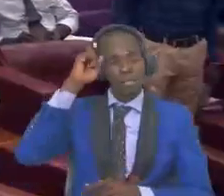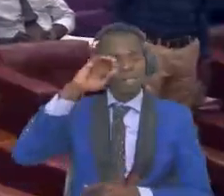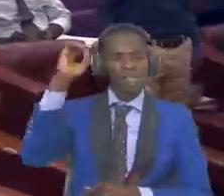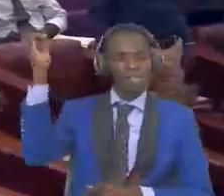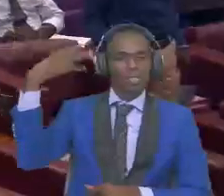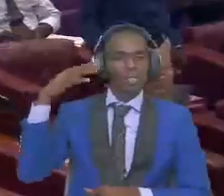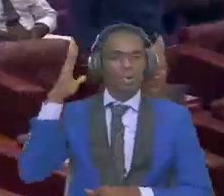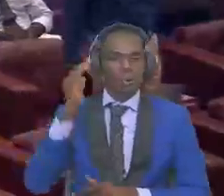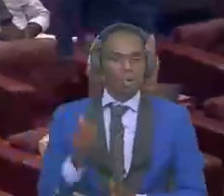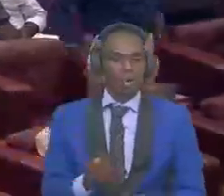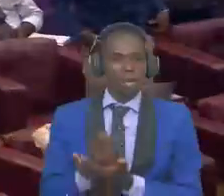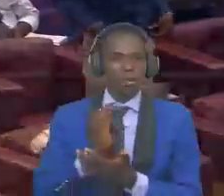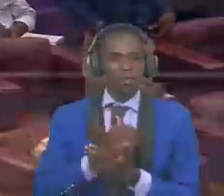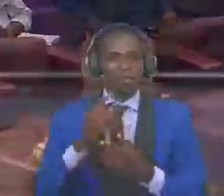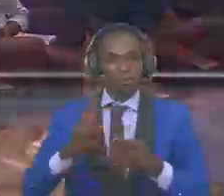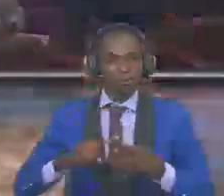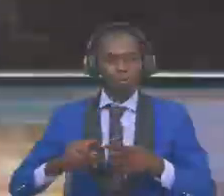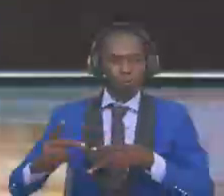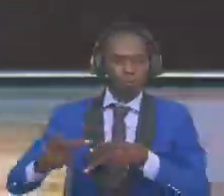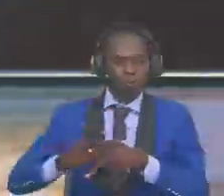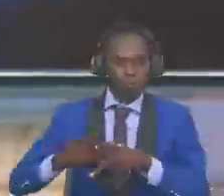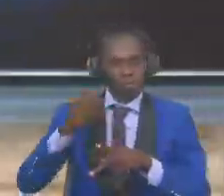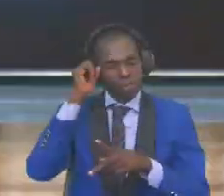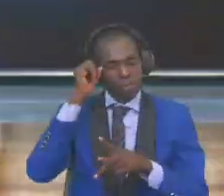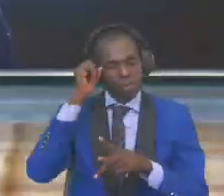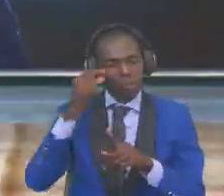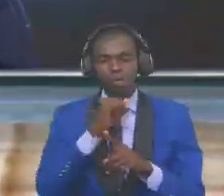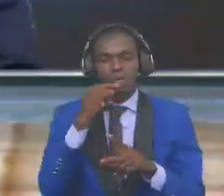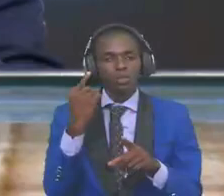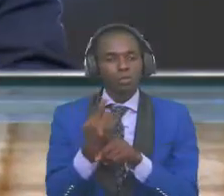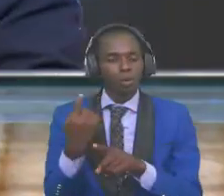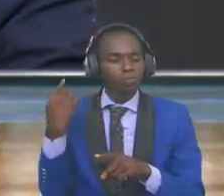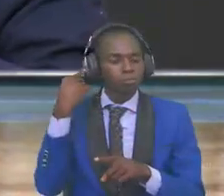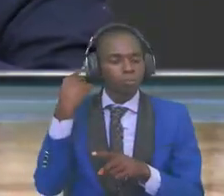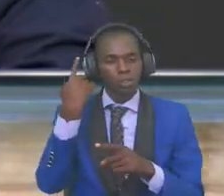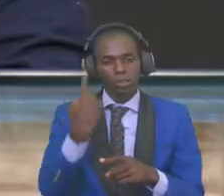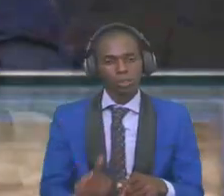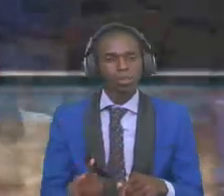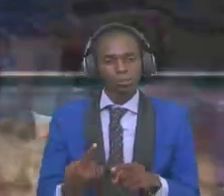will be doers of the word, will not be hearers only.